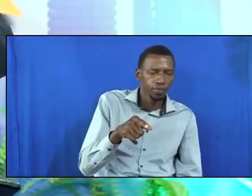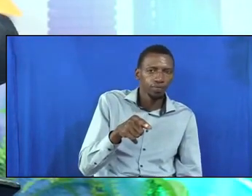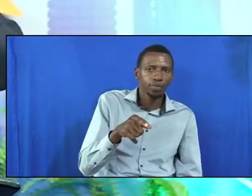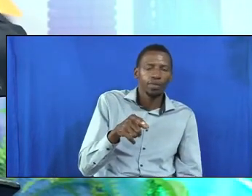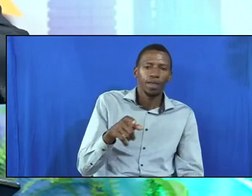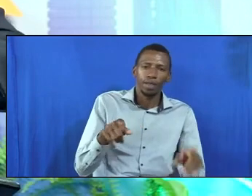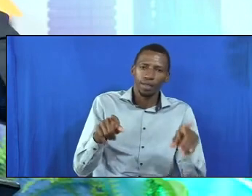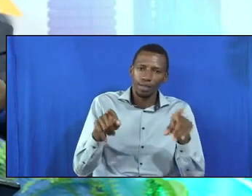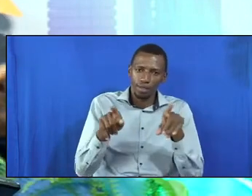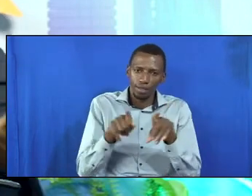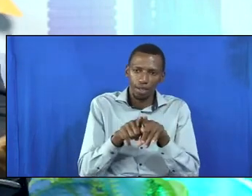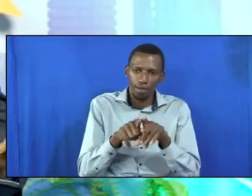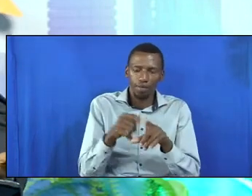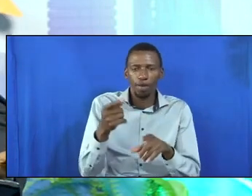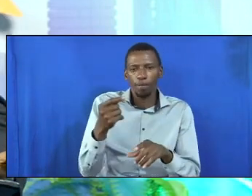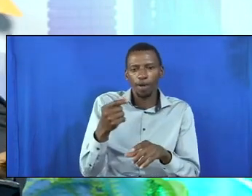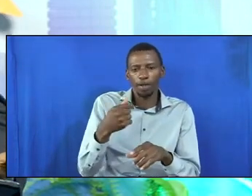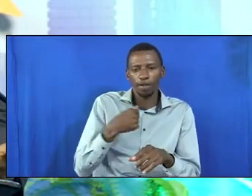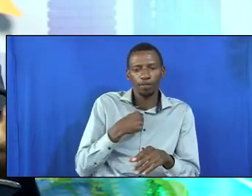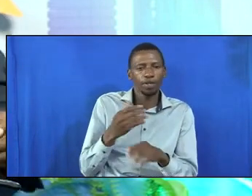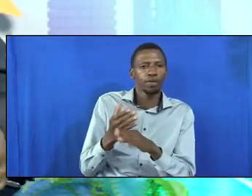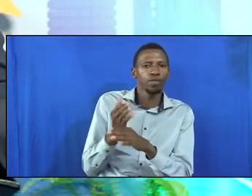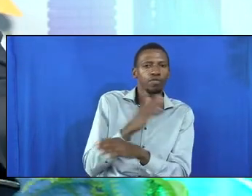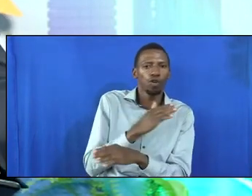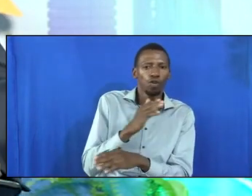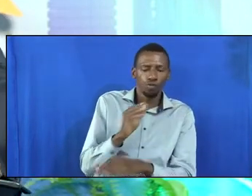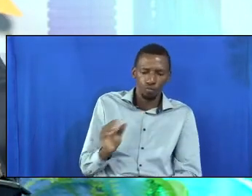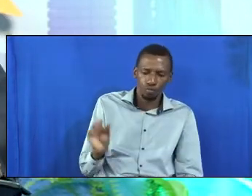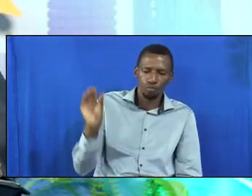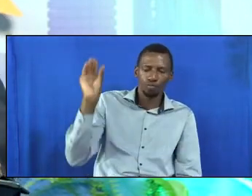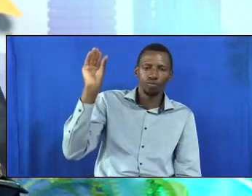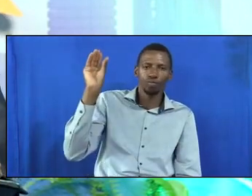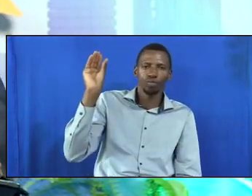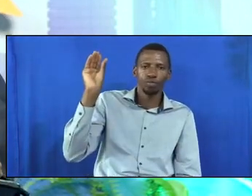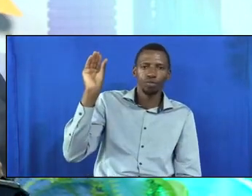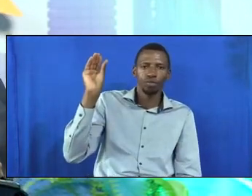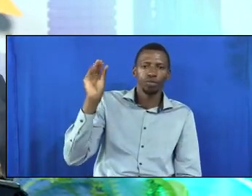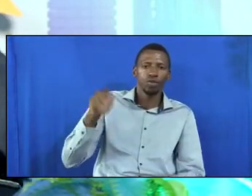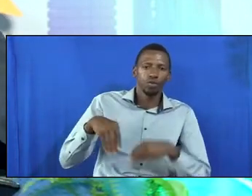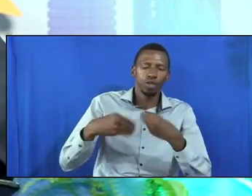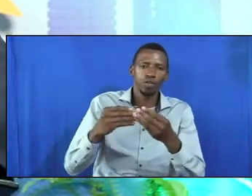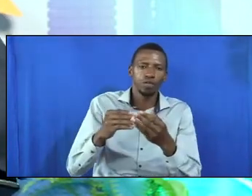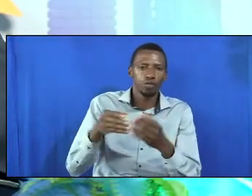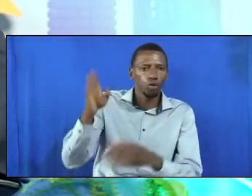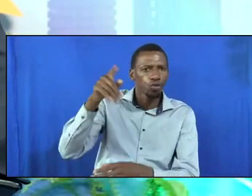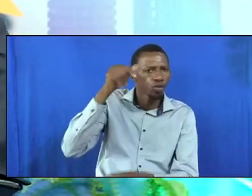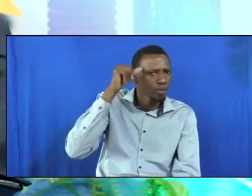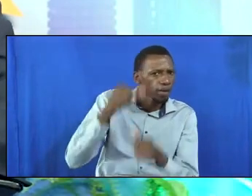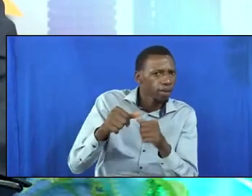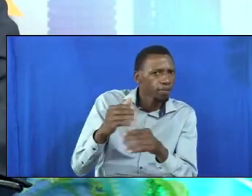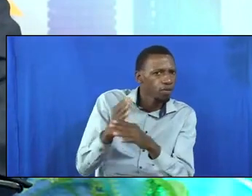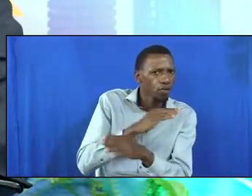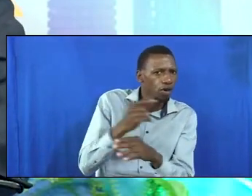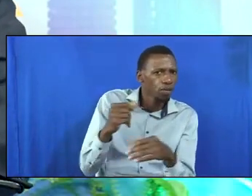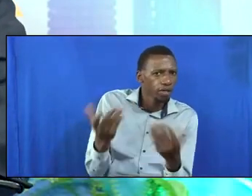the amount I had pledged to give to the Lord, the amount I had robbed God. You remember how much it